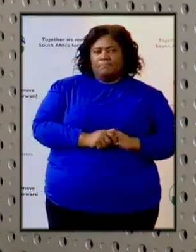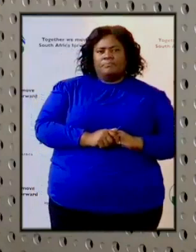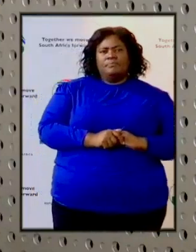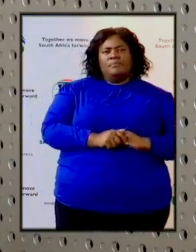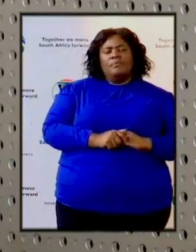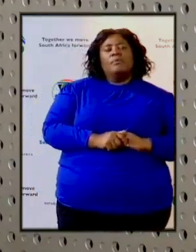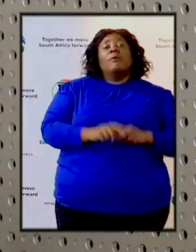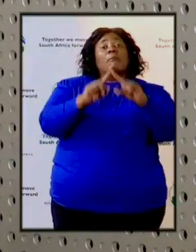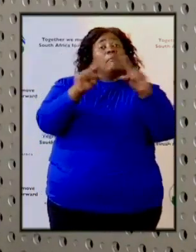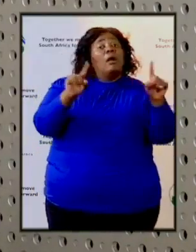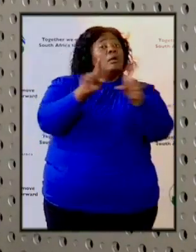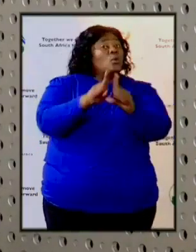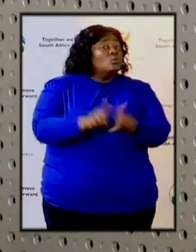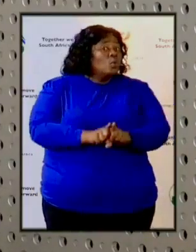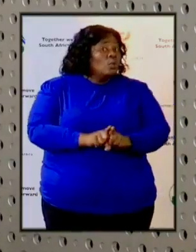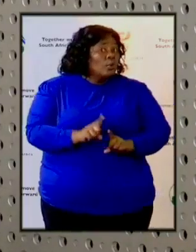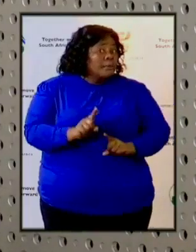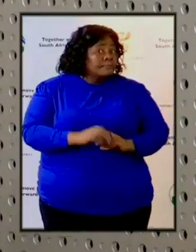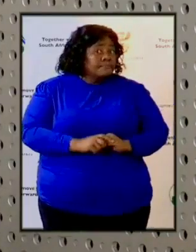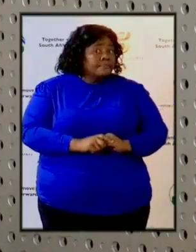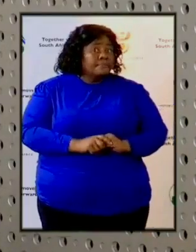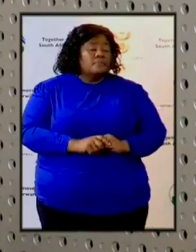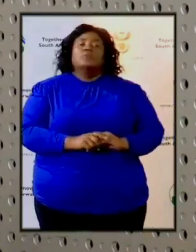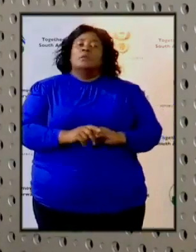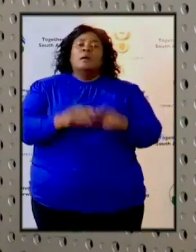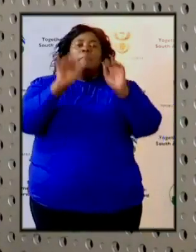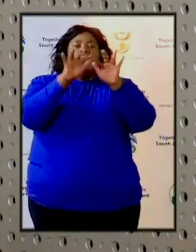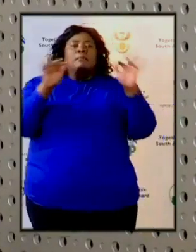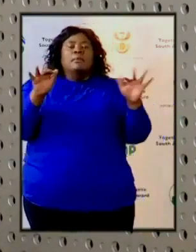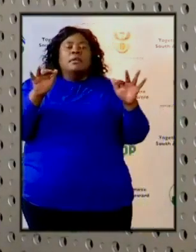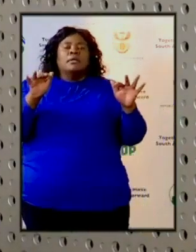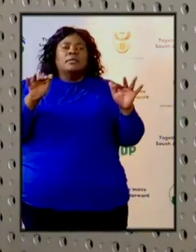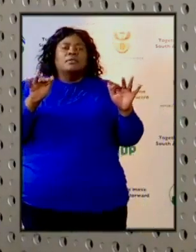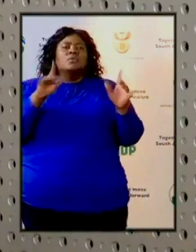But also, the public was talking about